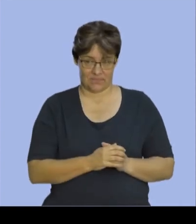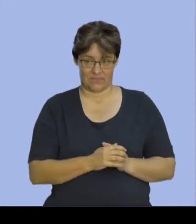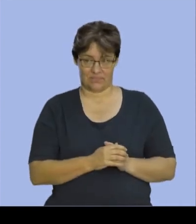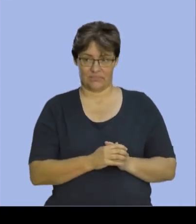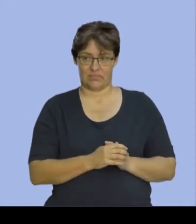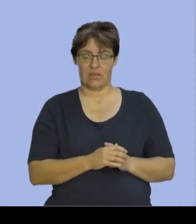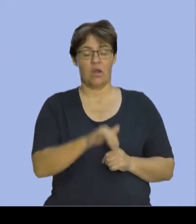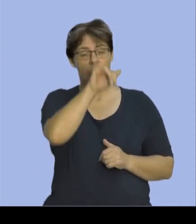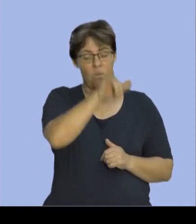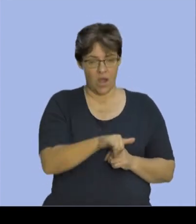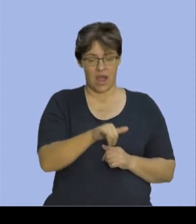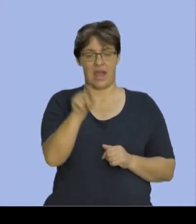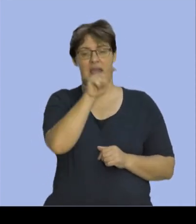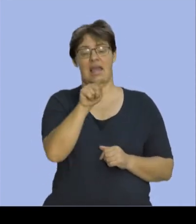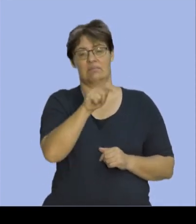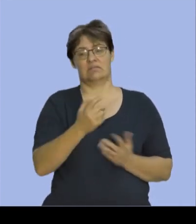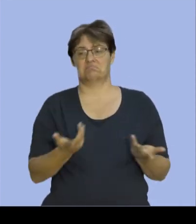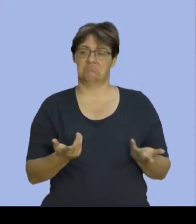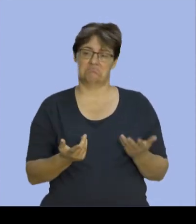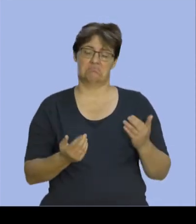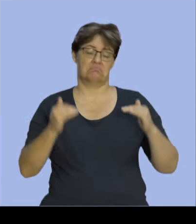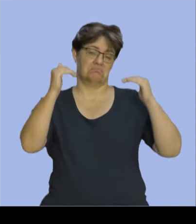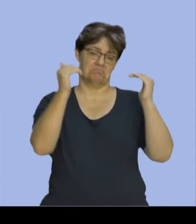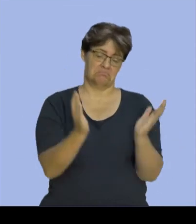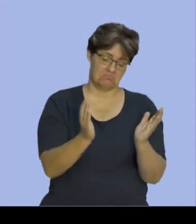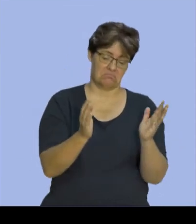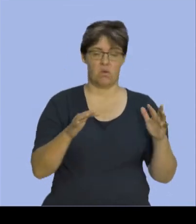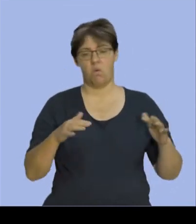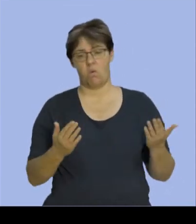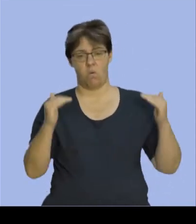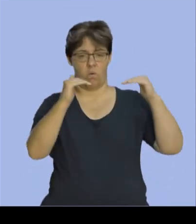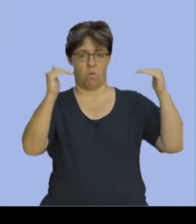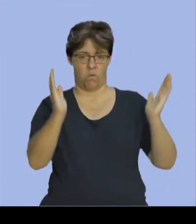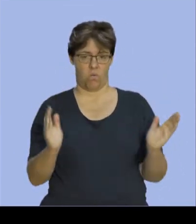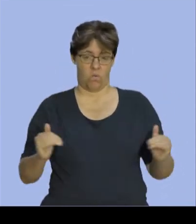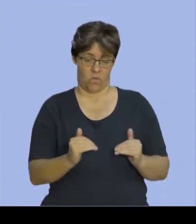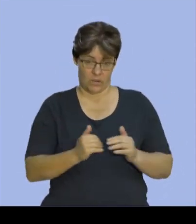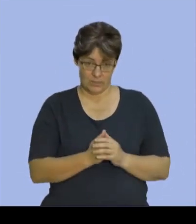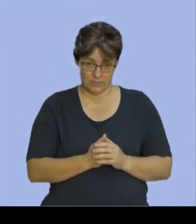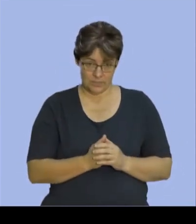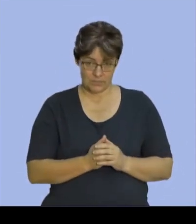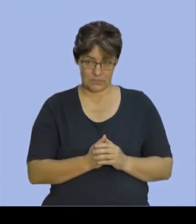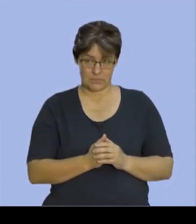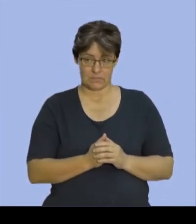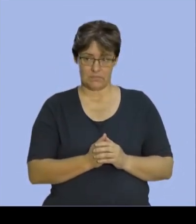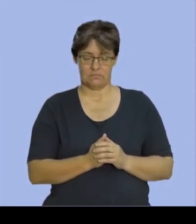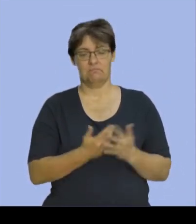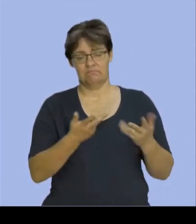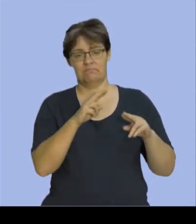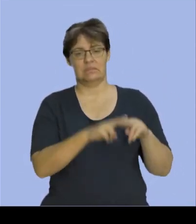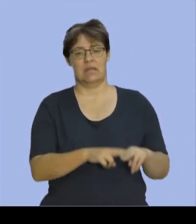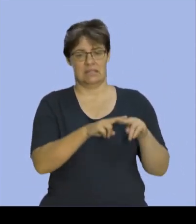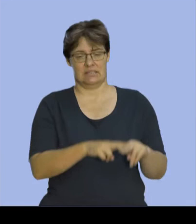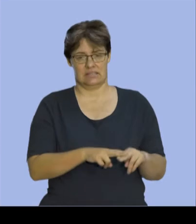this will also be y is an element of either square brackets or round brackets,